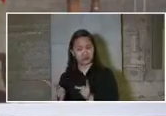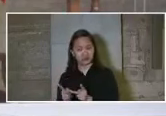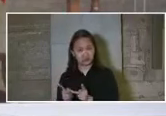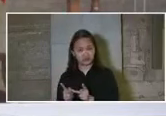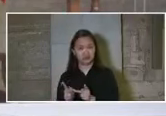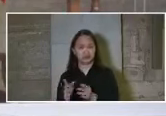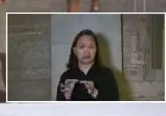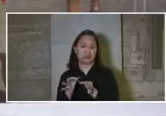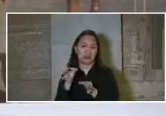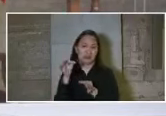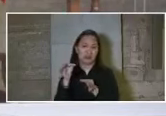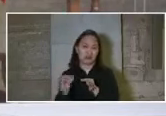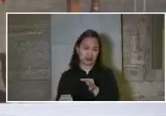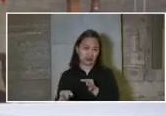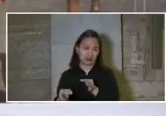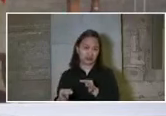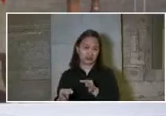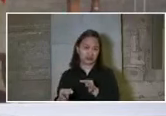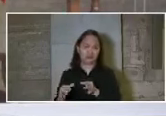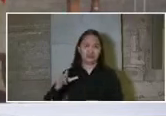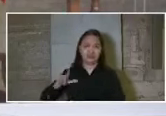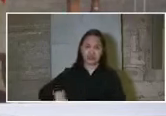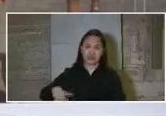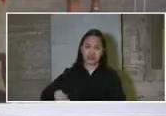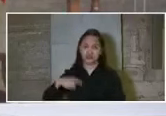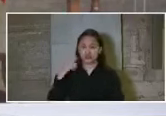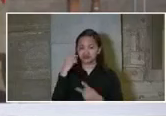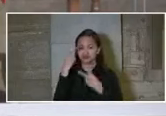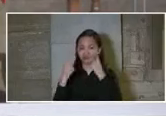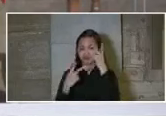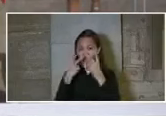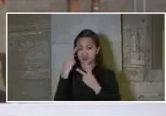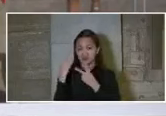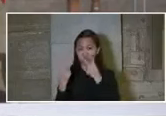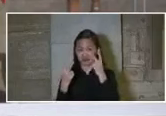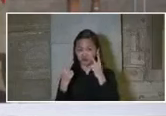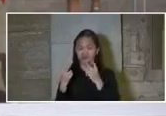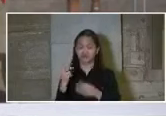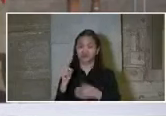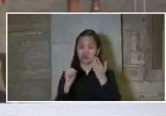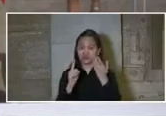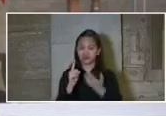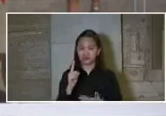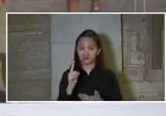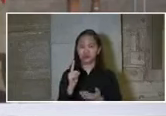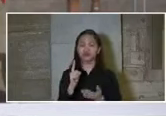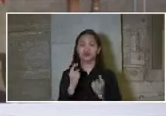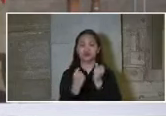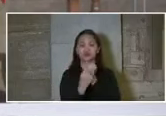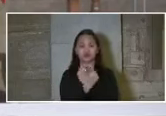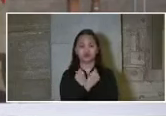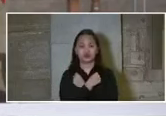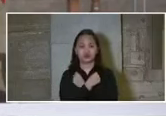coming. He delayed his visit to this person whom he loves.